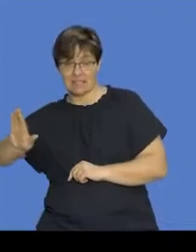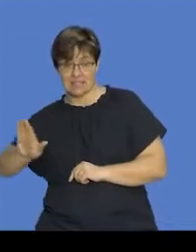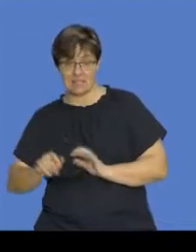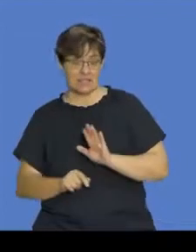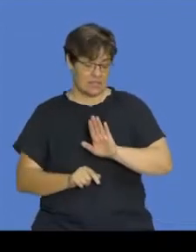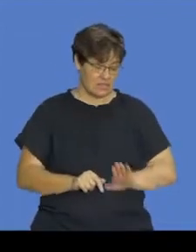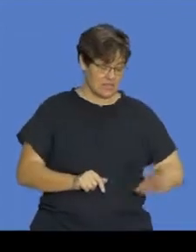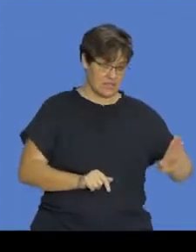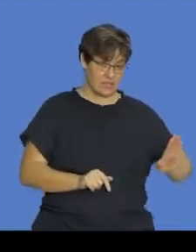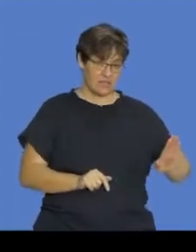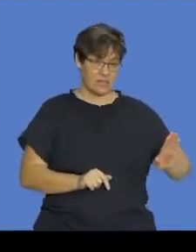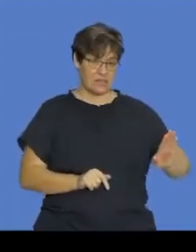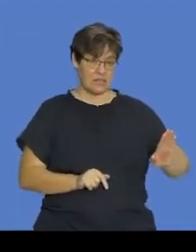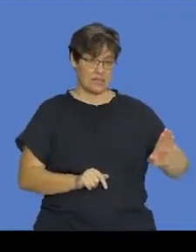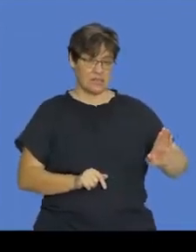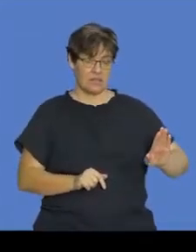the